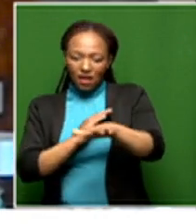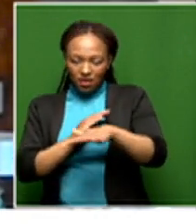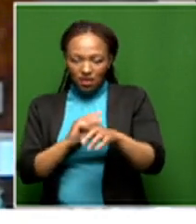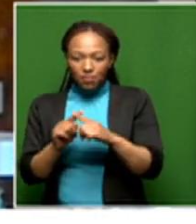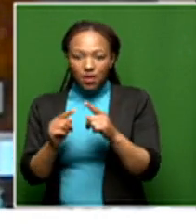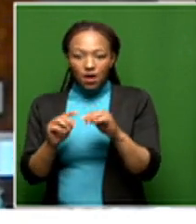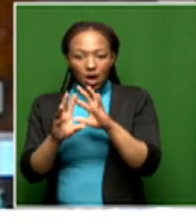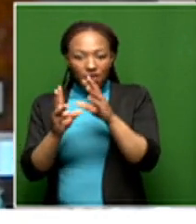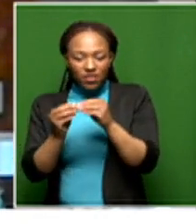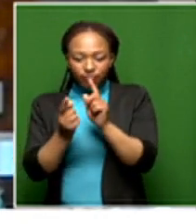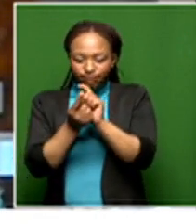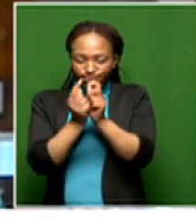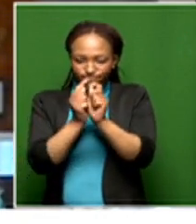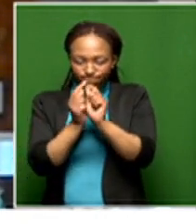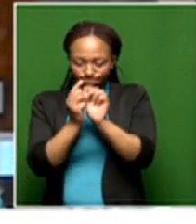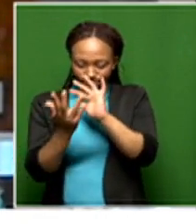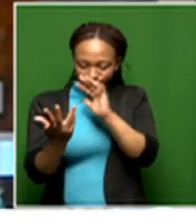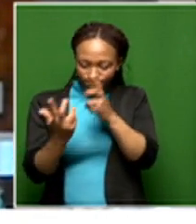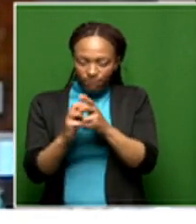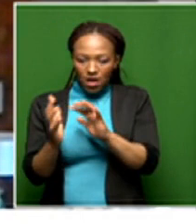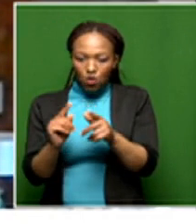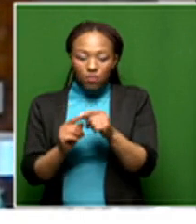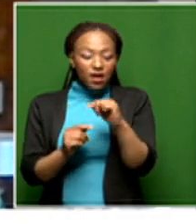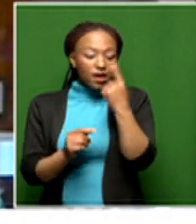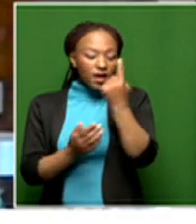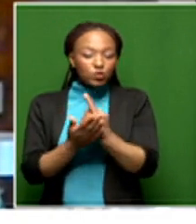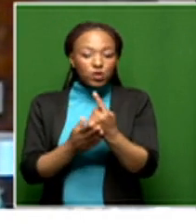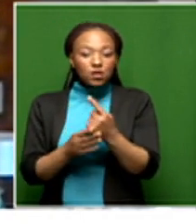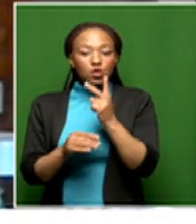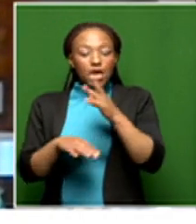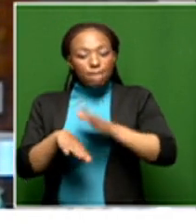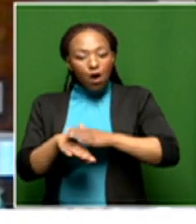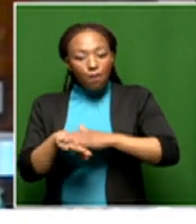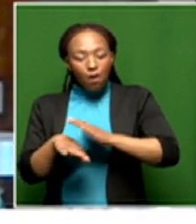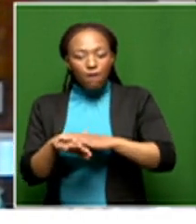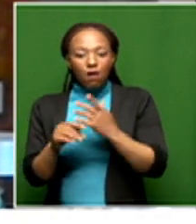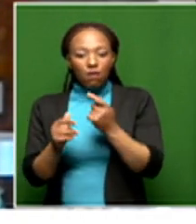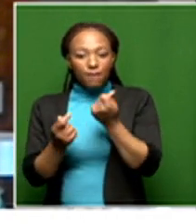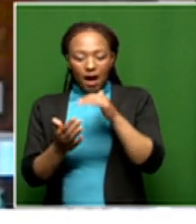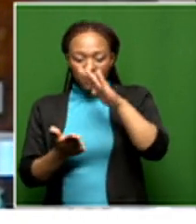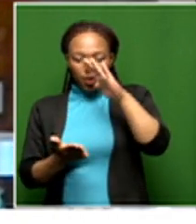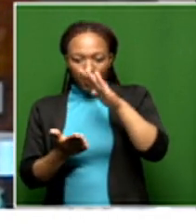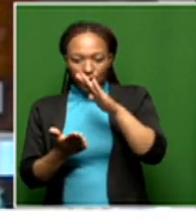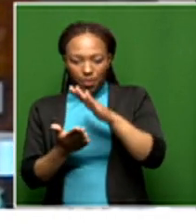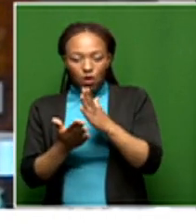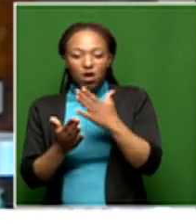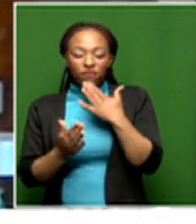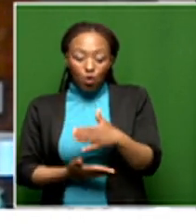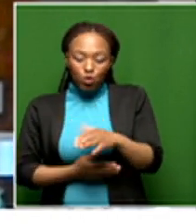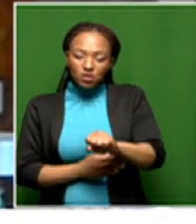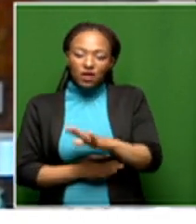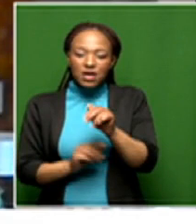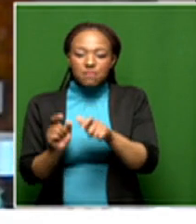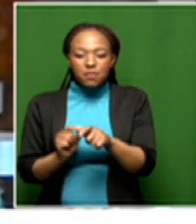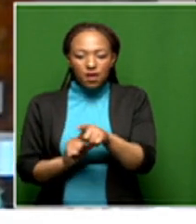is starting to be recalibrated. And I think in the next couple of weeks, we'll be seeing more and more specials, targeted at South Africans, but